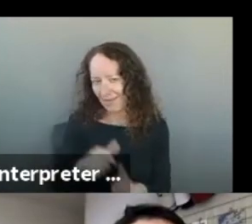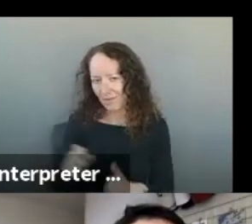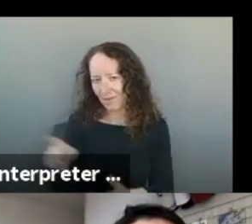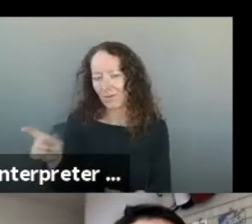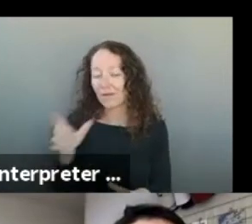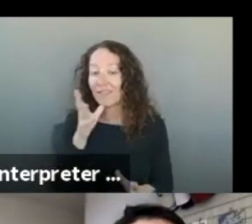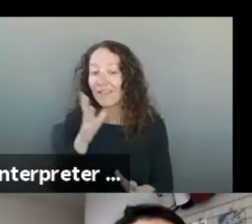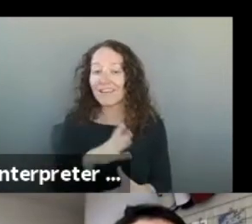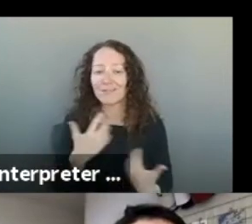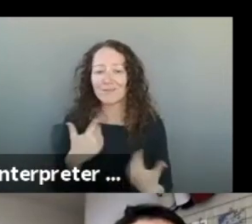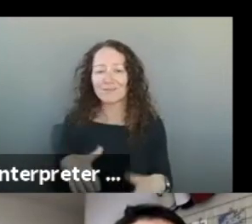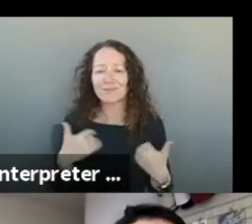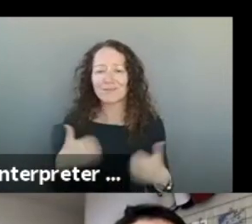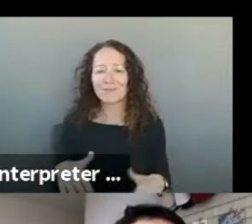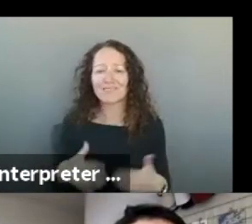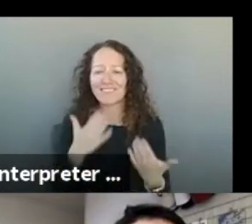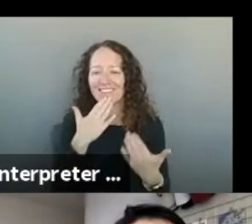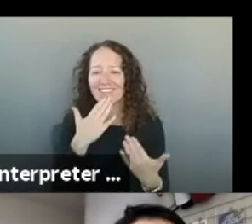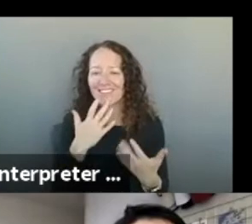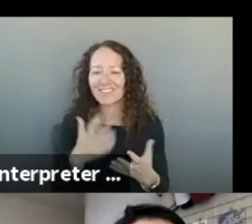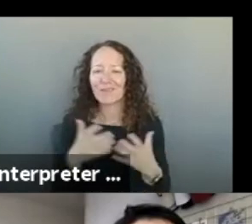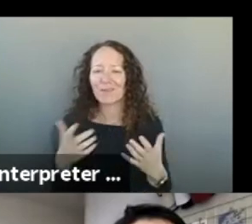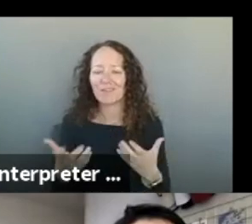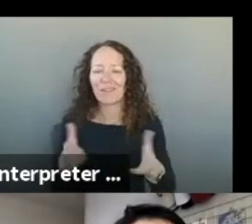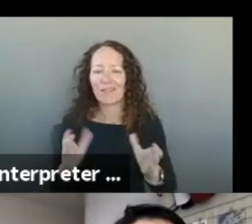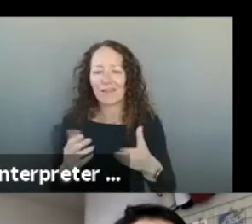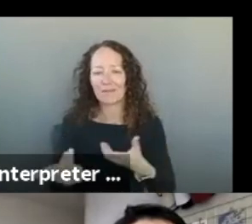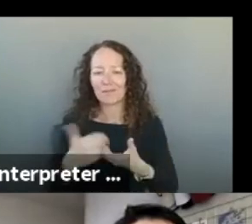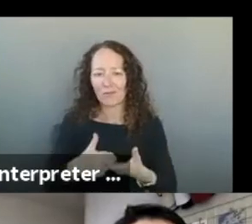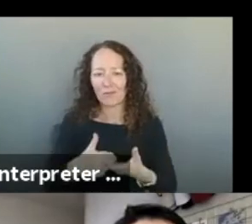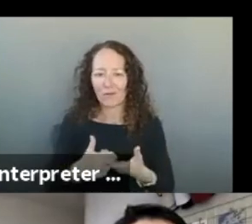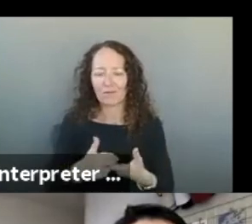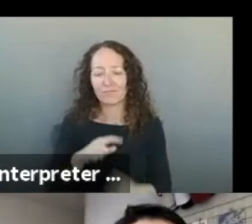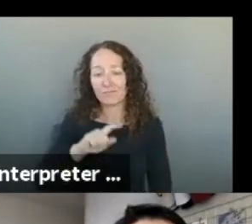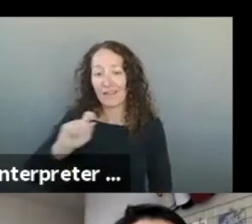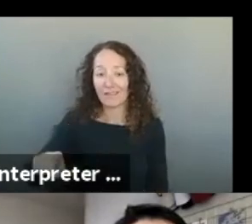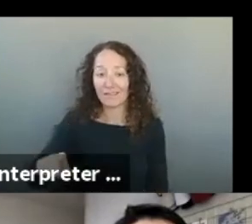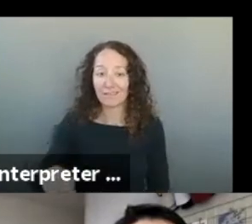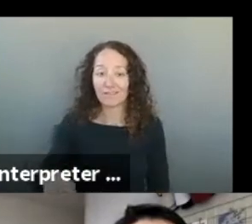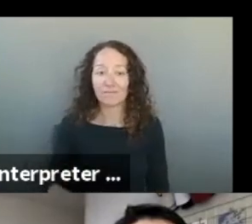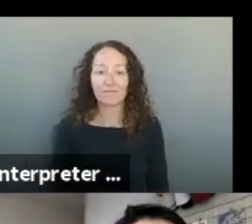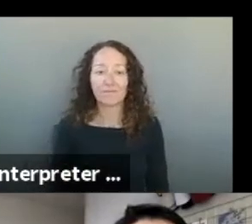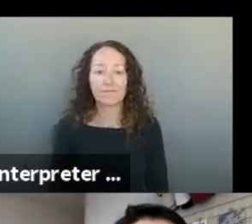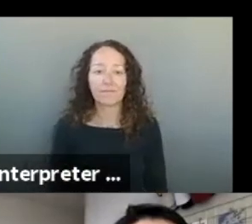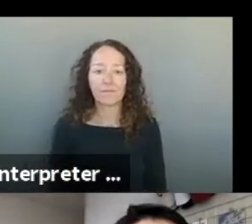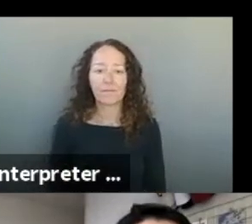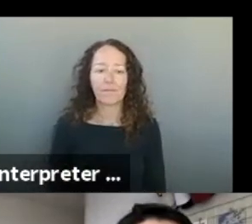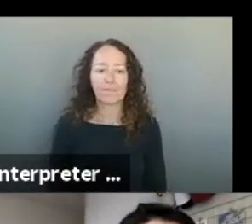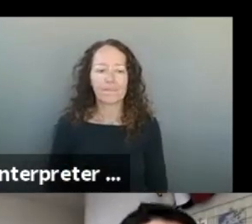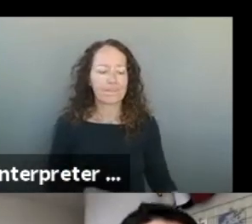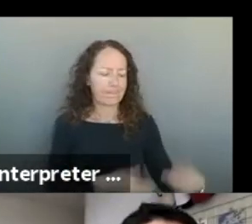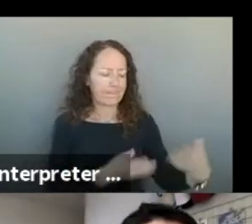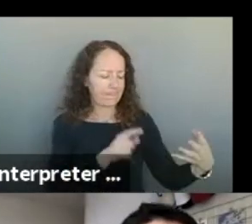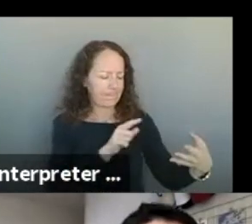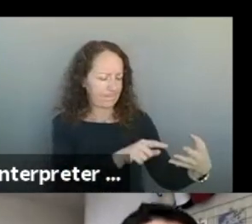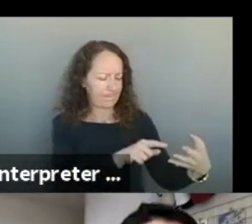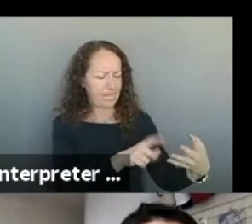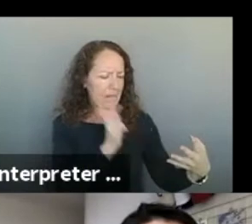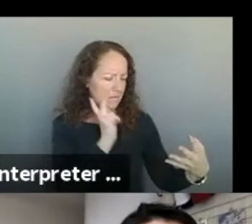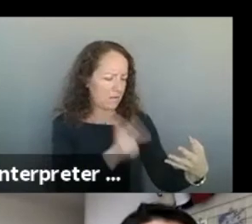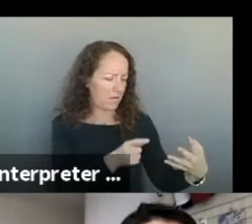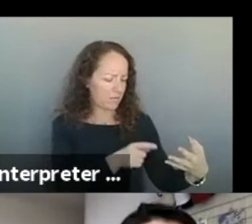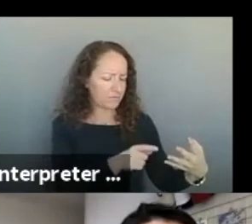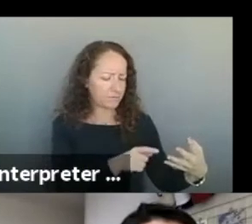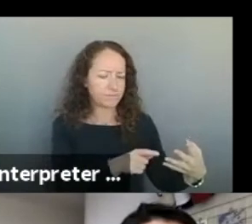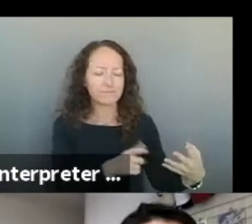phenomenal. Thank you so much for having me on this platform just to ask the question that I have. There was something in the chat. And I just want to